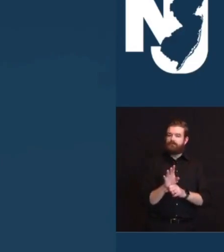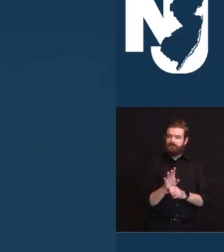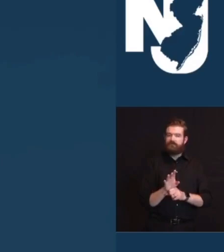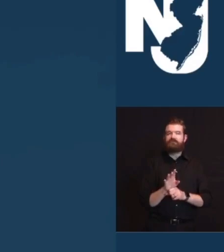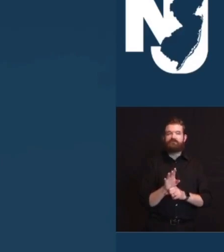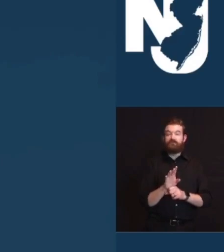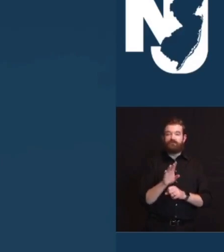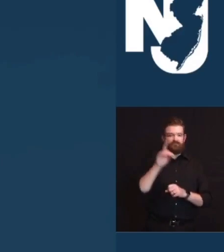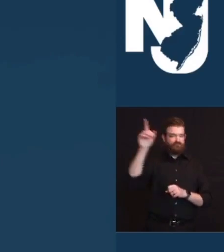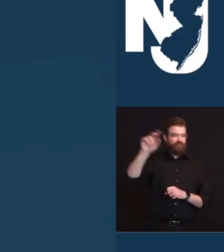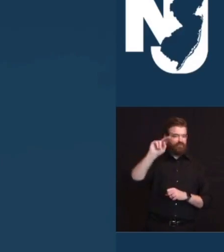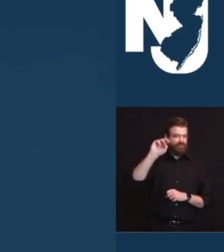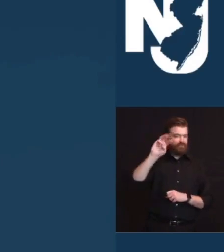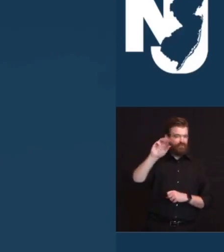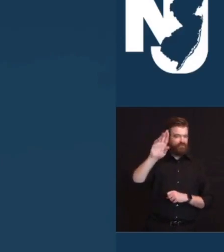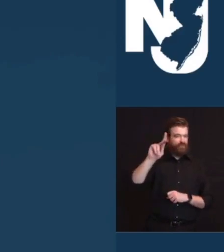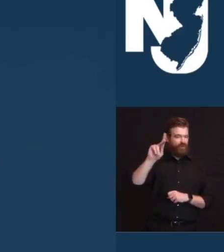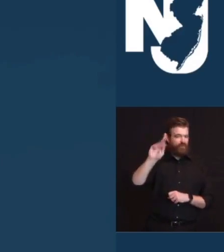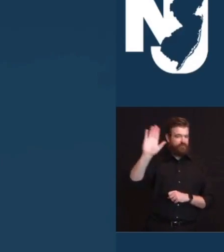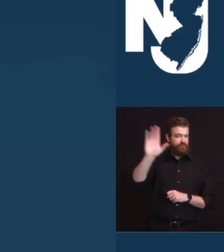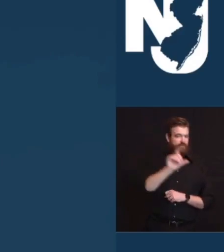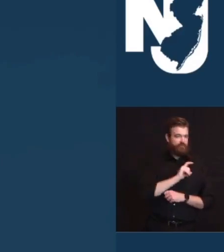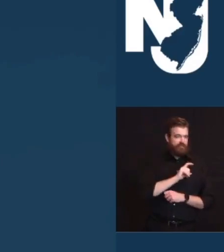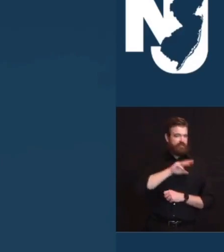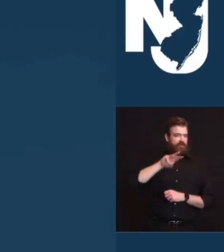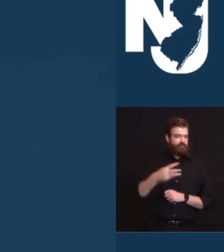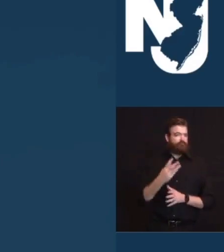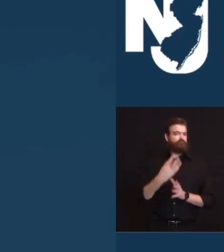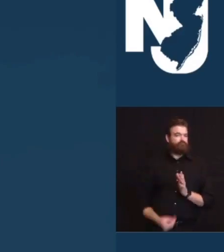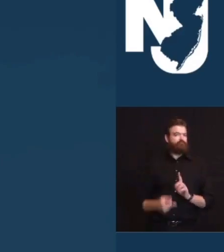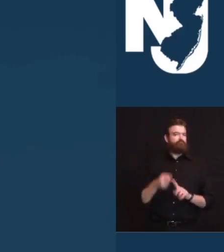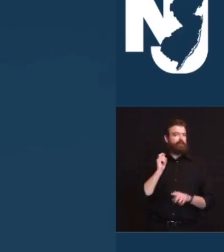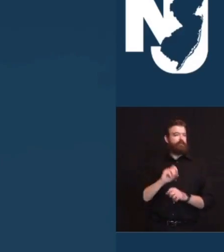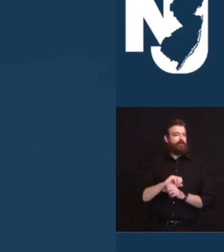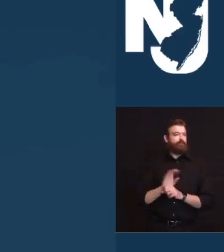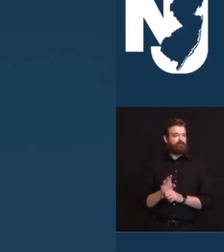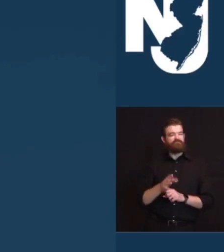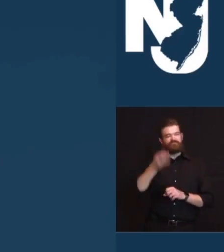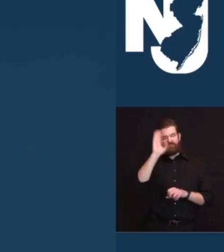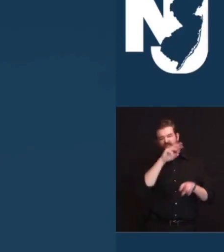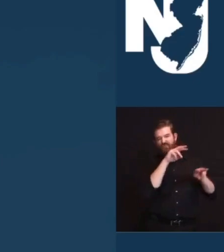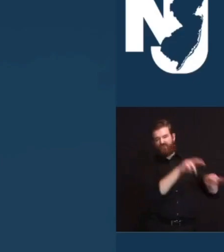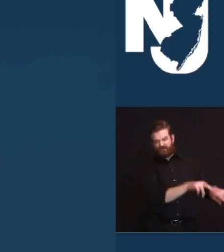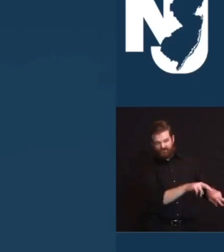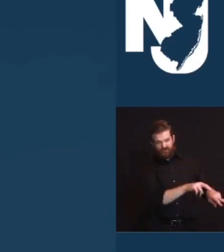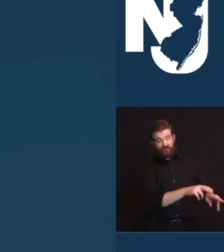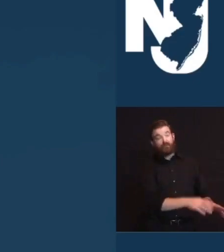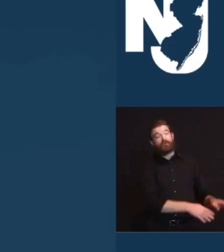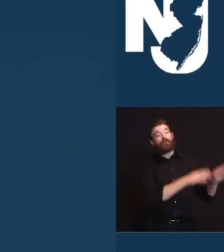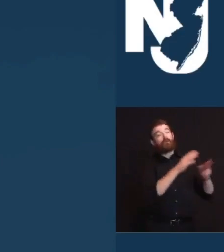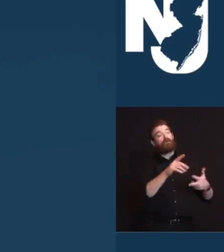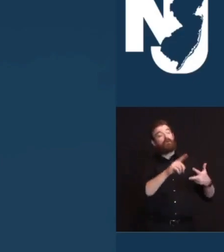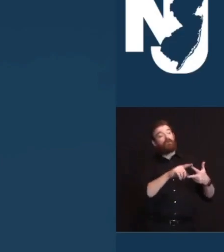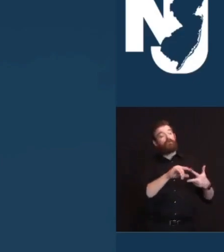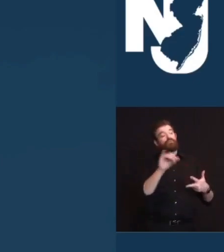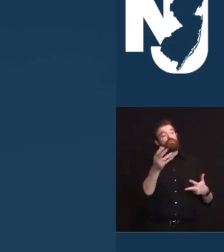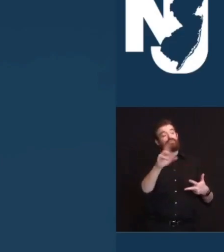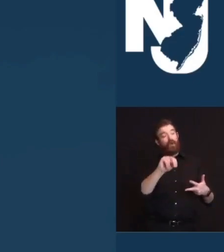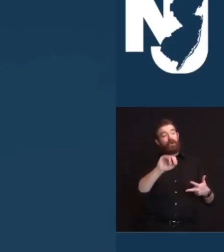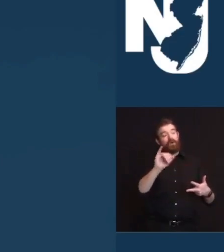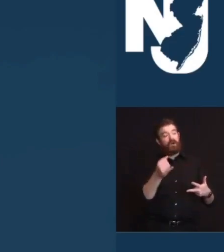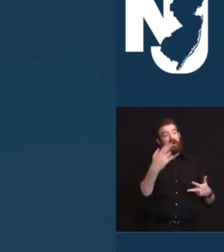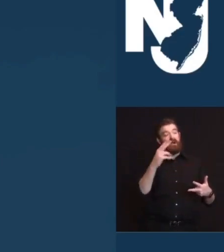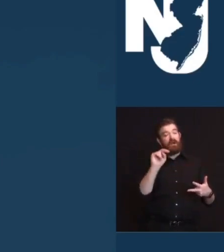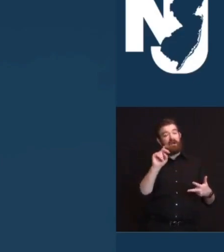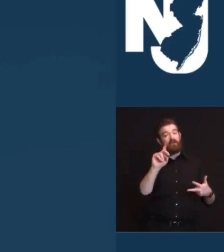him and his loved ones. Next up, we recall John Henderson of Atco in Camden